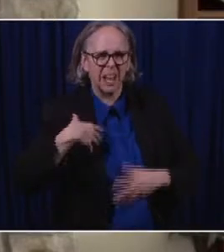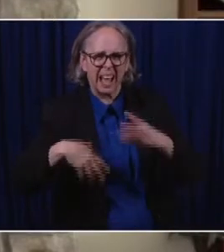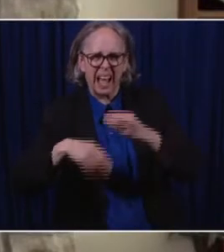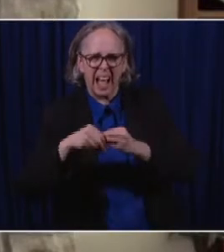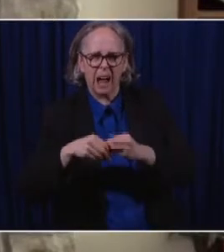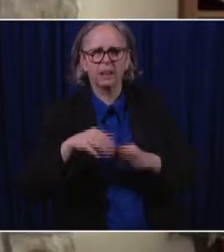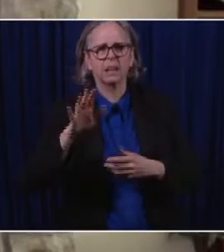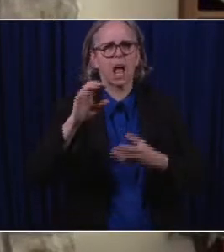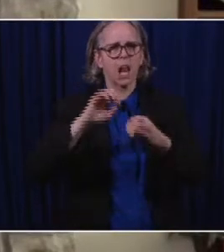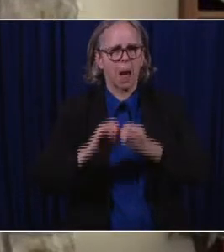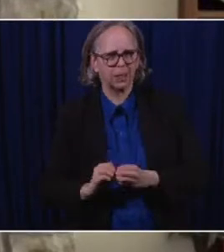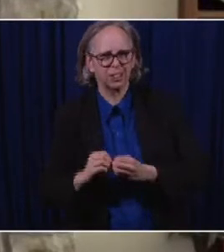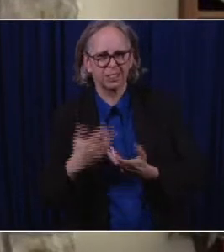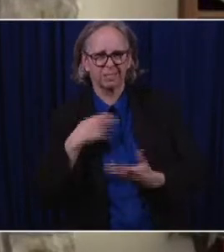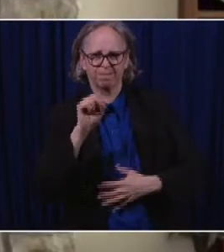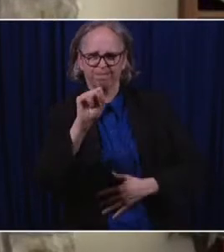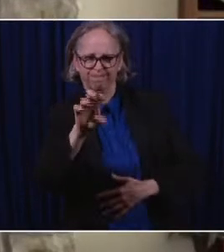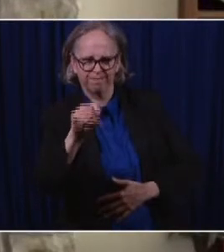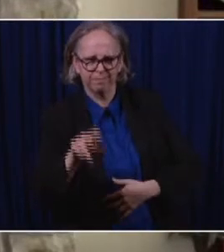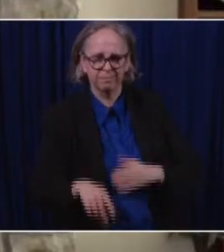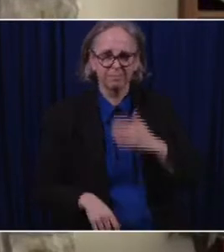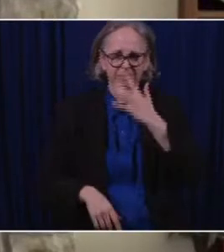Sure. 1 month ago, we had